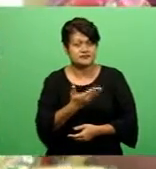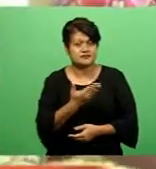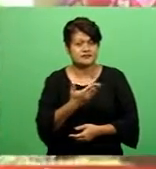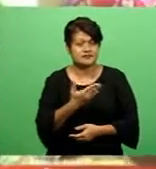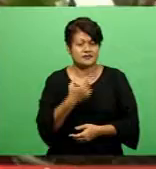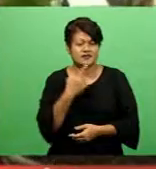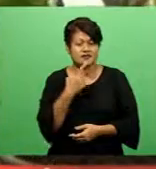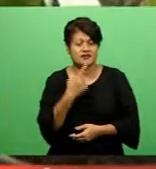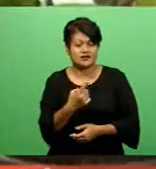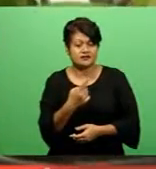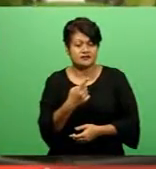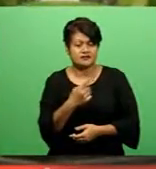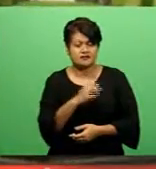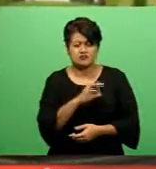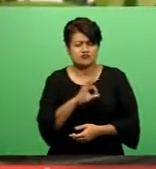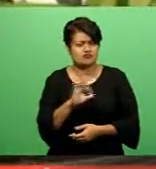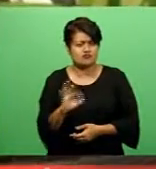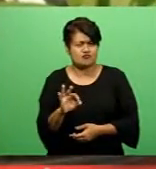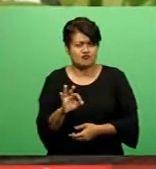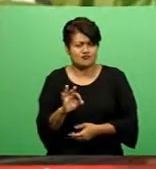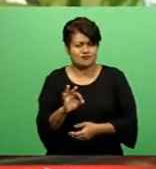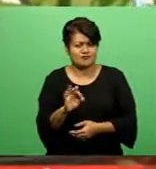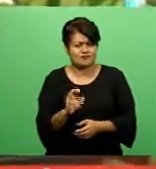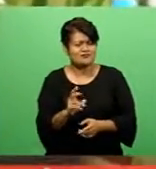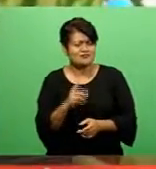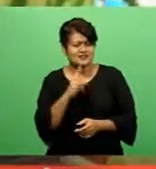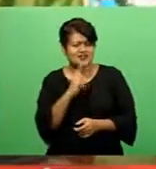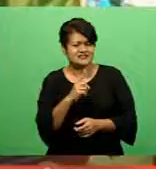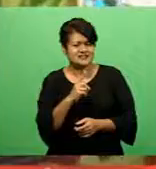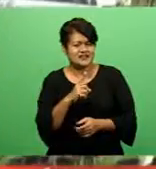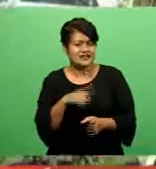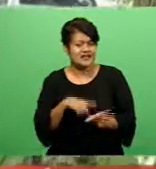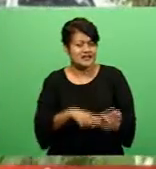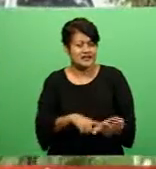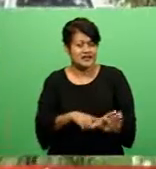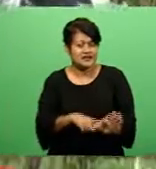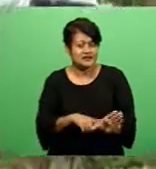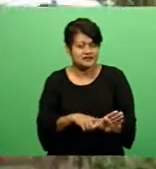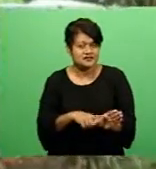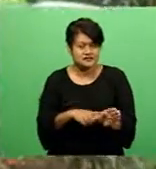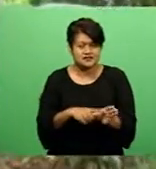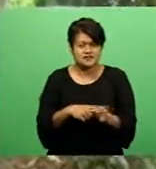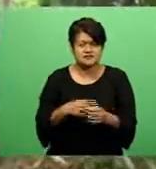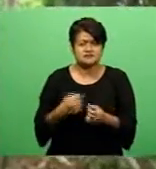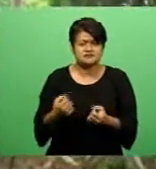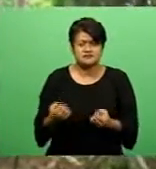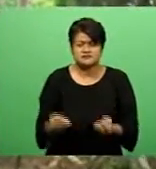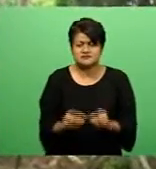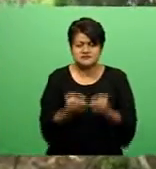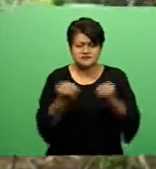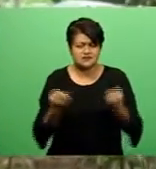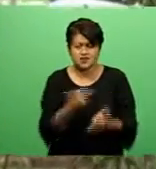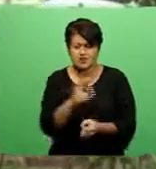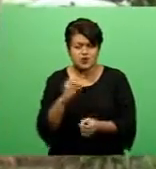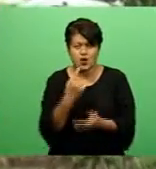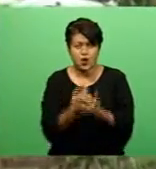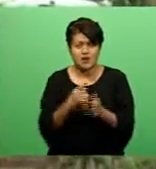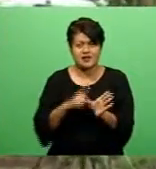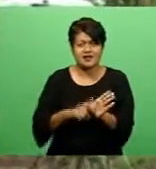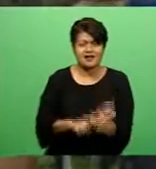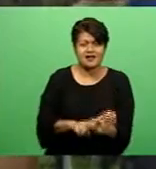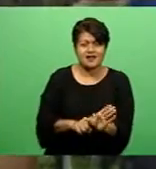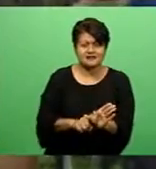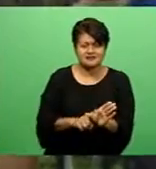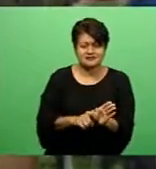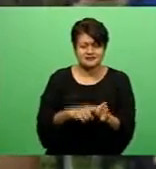Cheryl Sandy is no ordinary young girl. Being the youngest registered vendor, she inspired not only the young generation but other aspiring